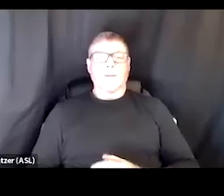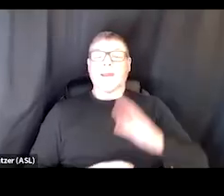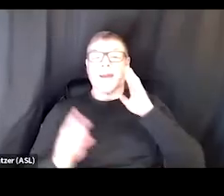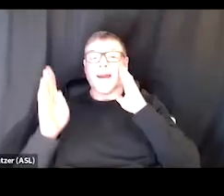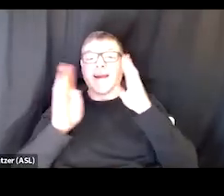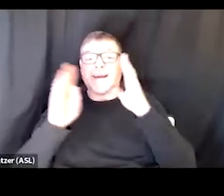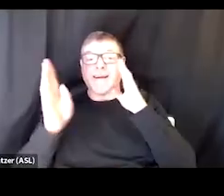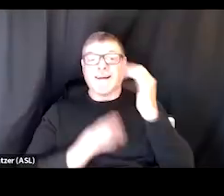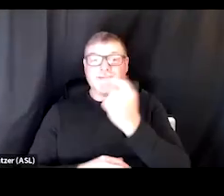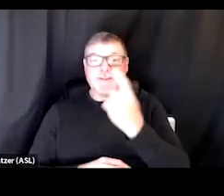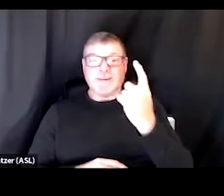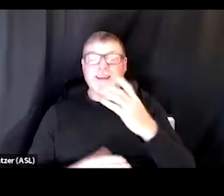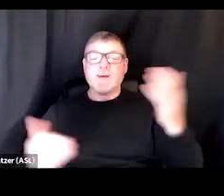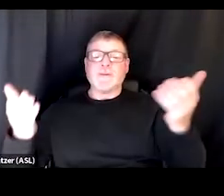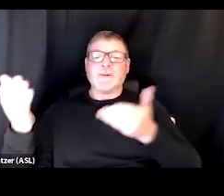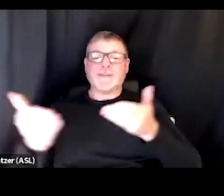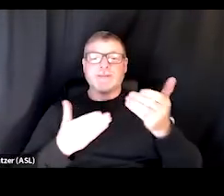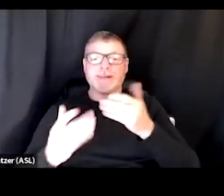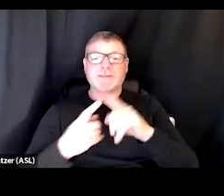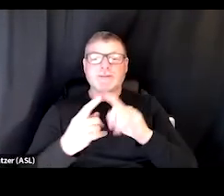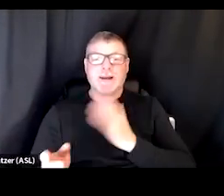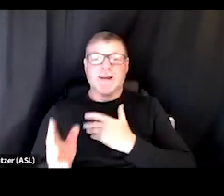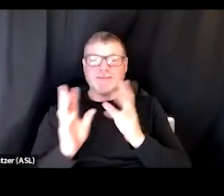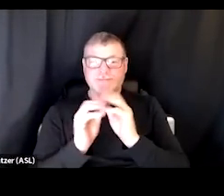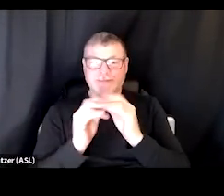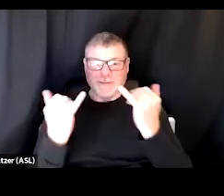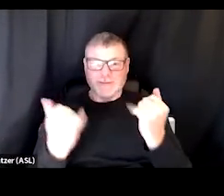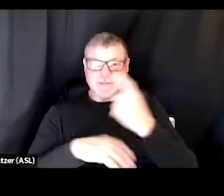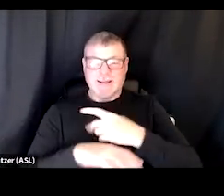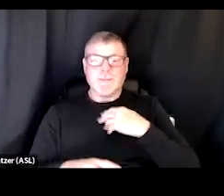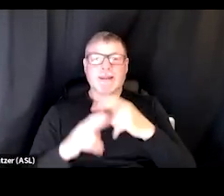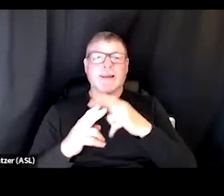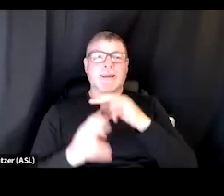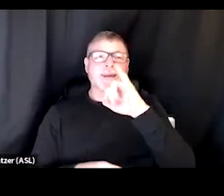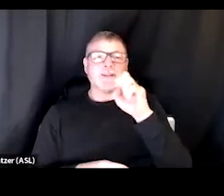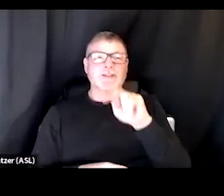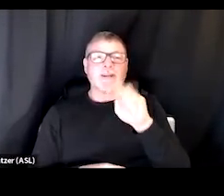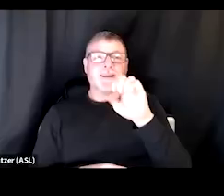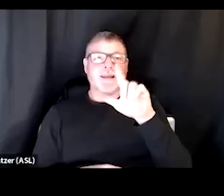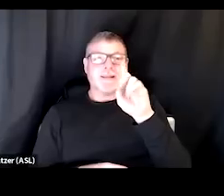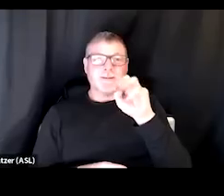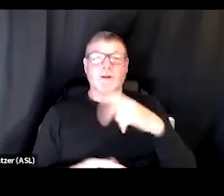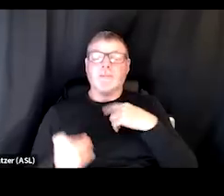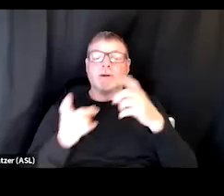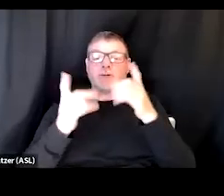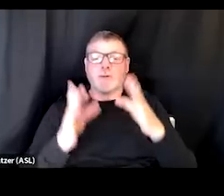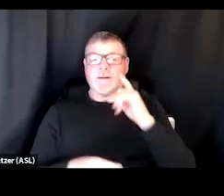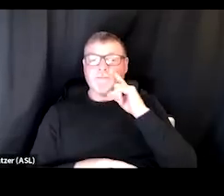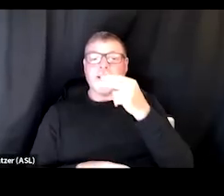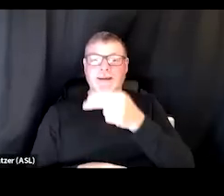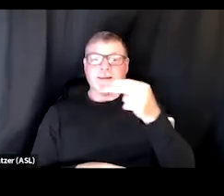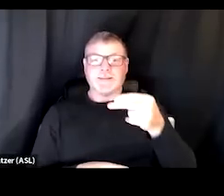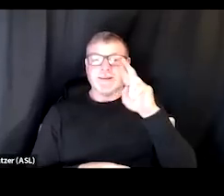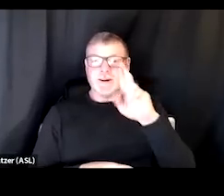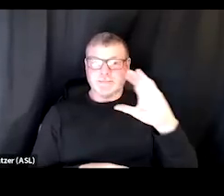Hi, everyone, and welcome to our webinar today. My name is Jen Elder. I'm the director of the Homeless and Housing